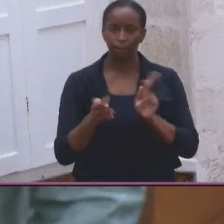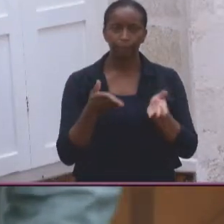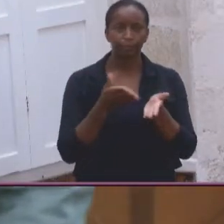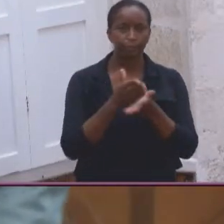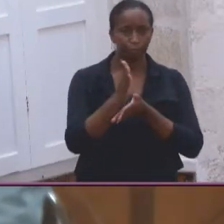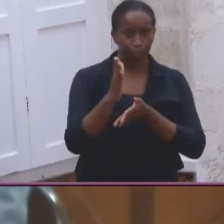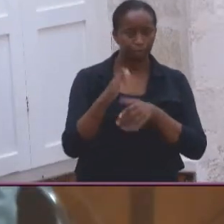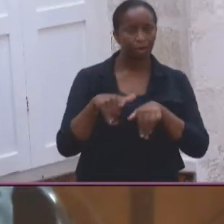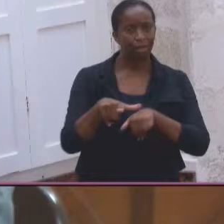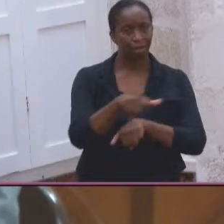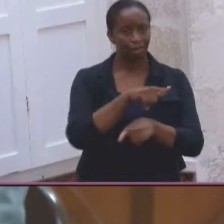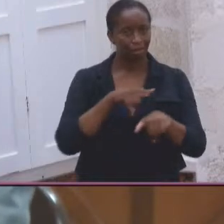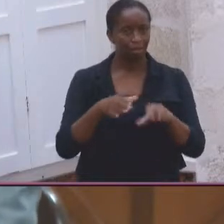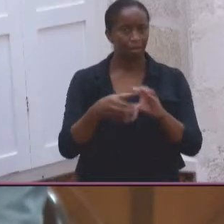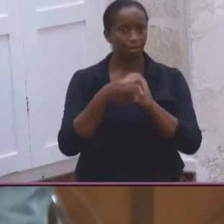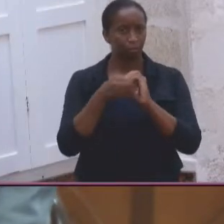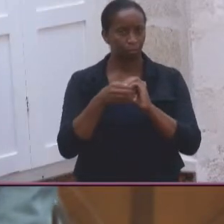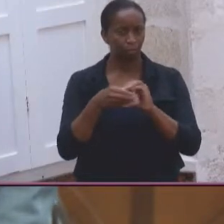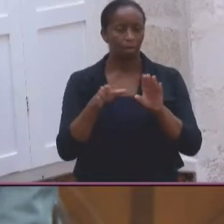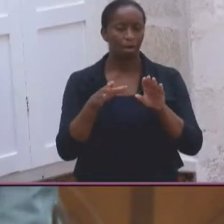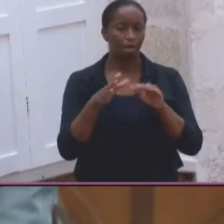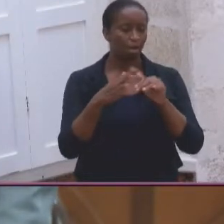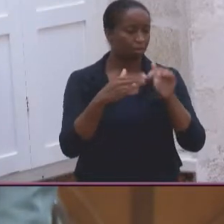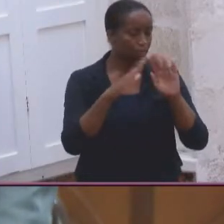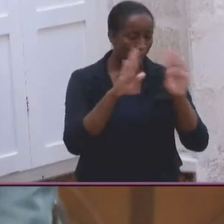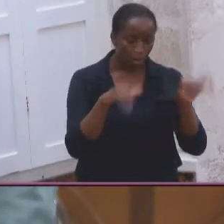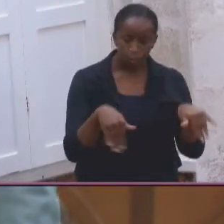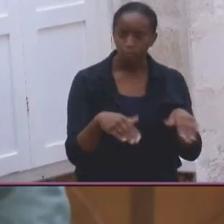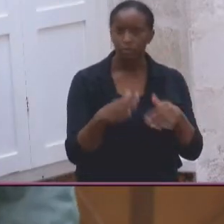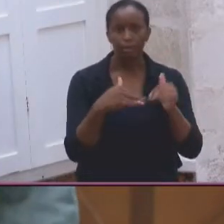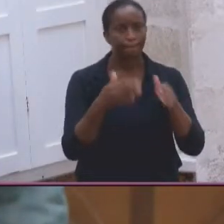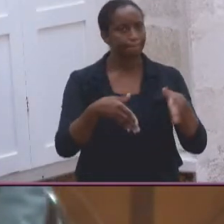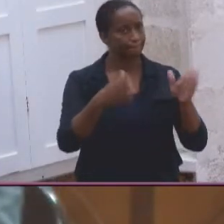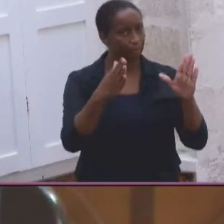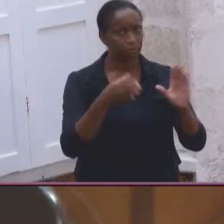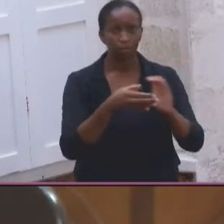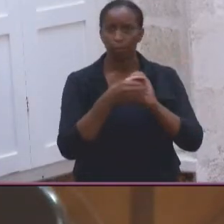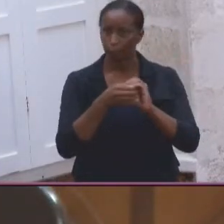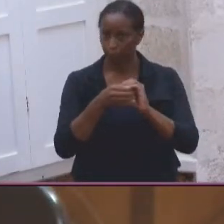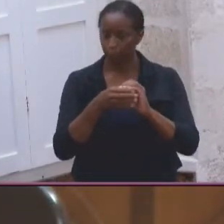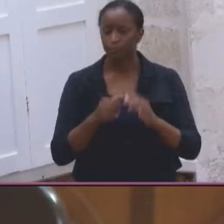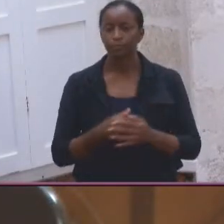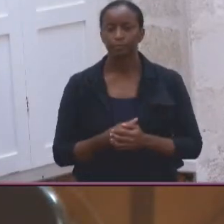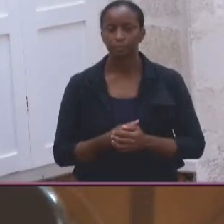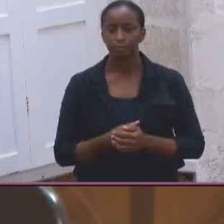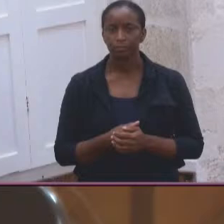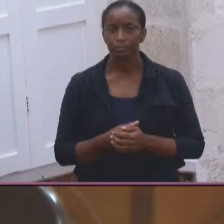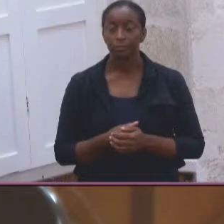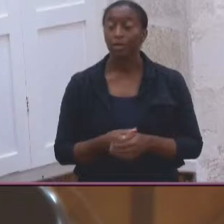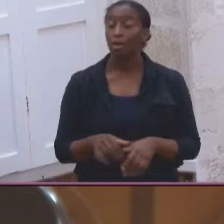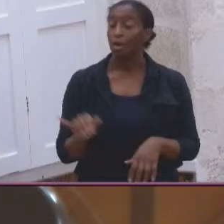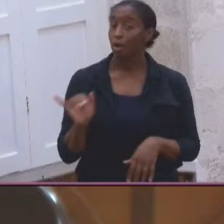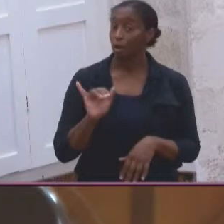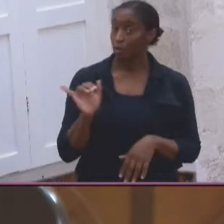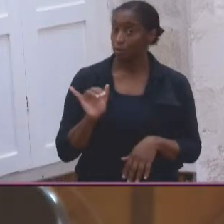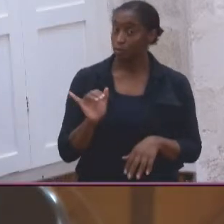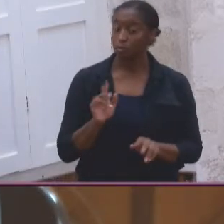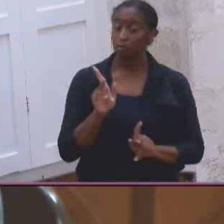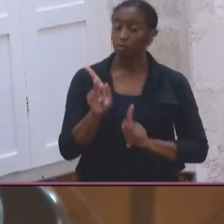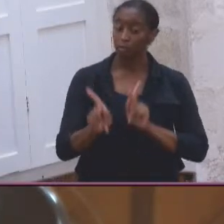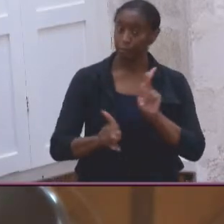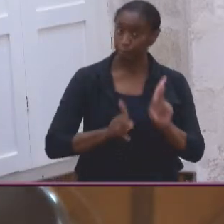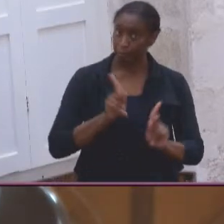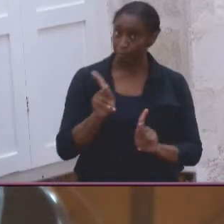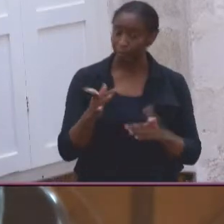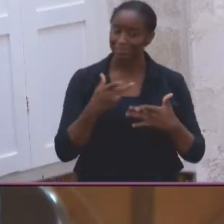we are also human beings, social beings, who depend on